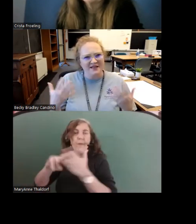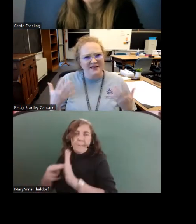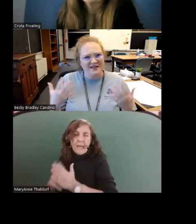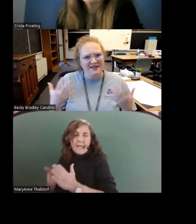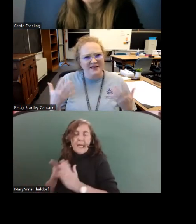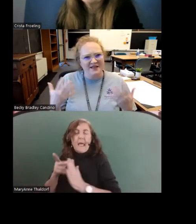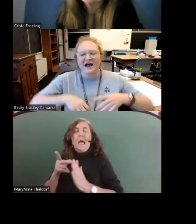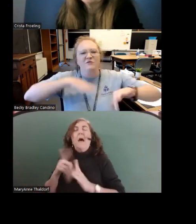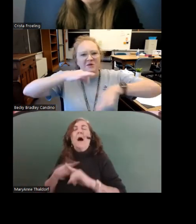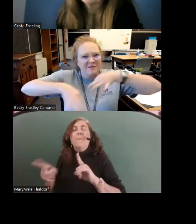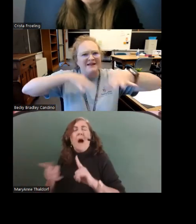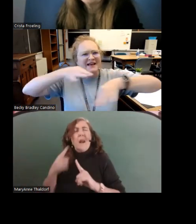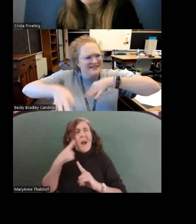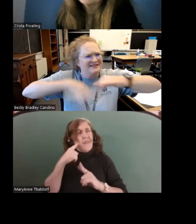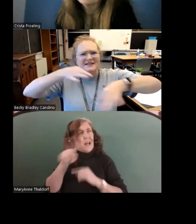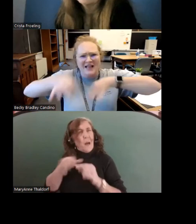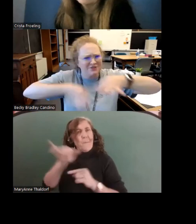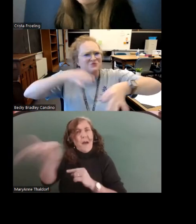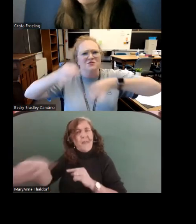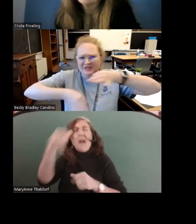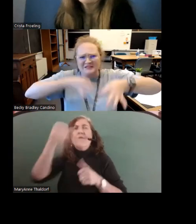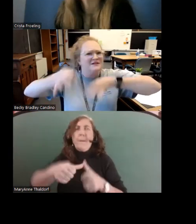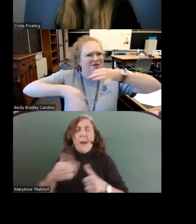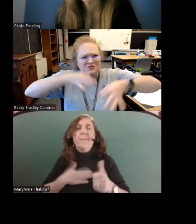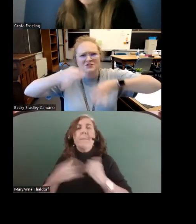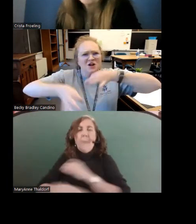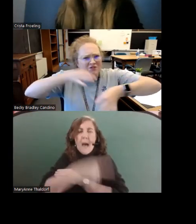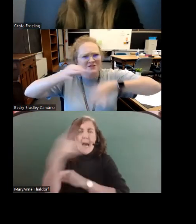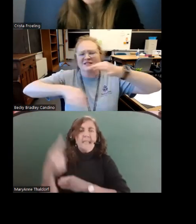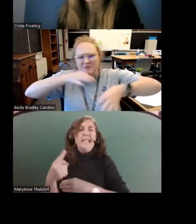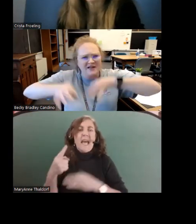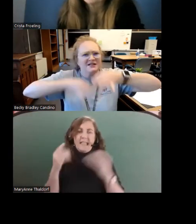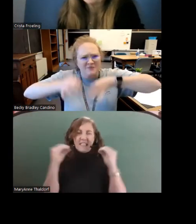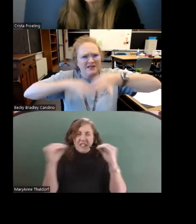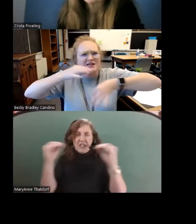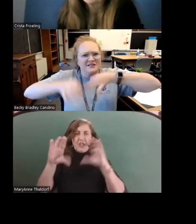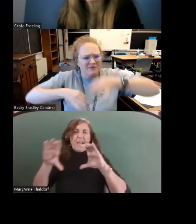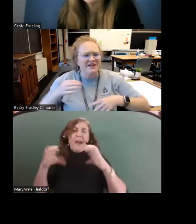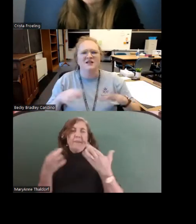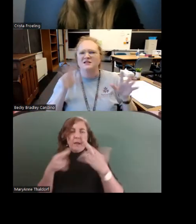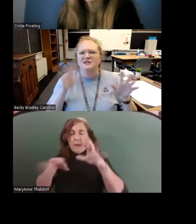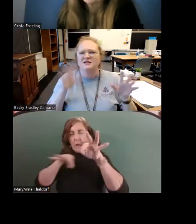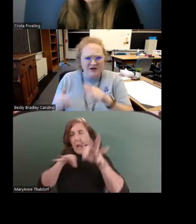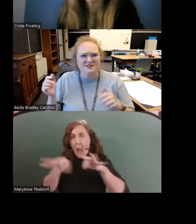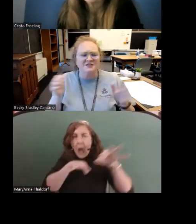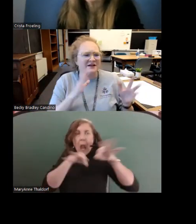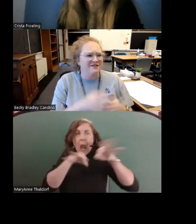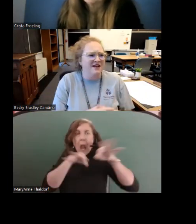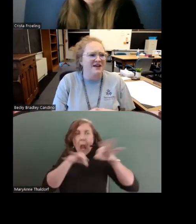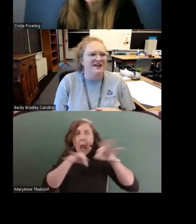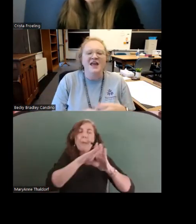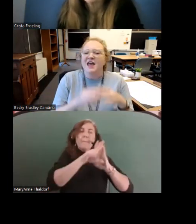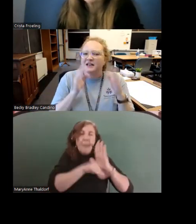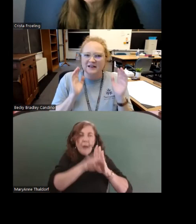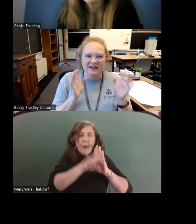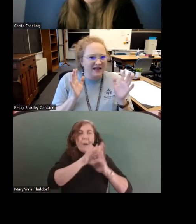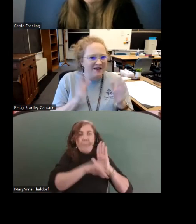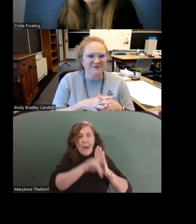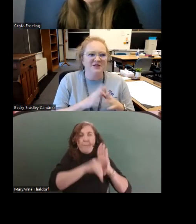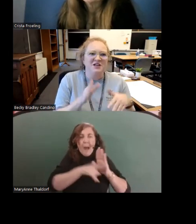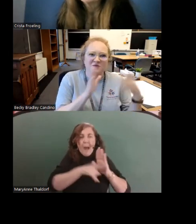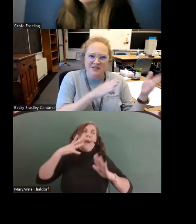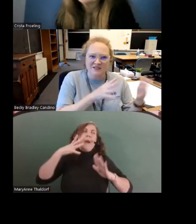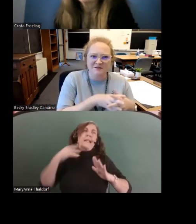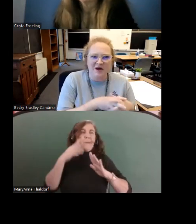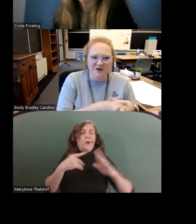to that, and I remember my days in the classroom, and just all this explaining and experiences and everything, and